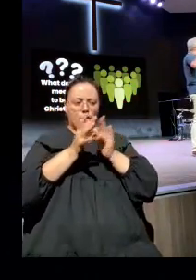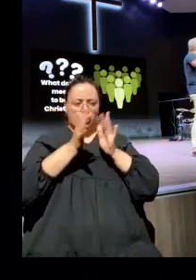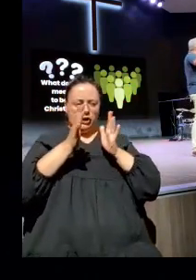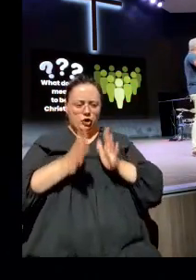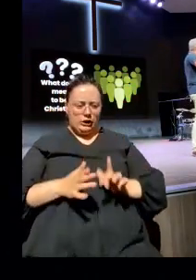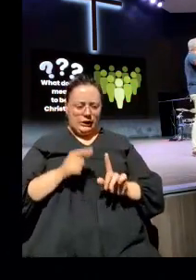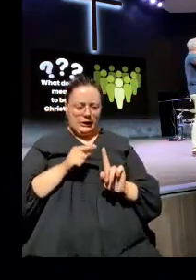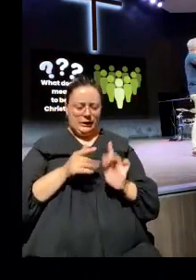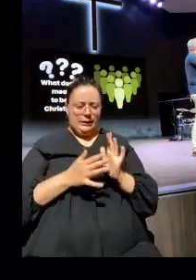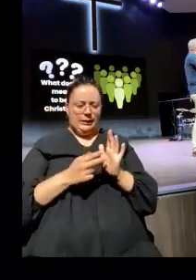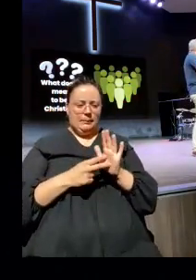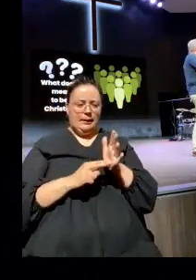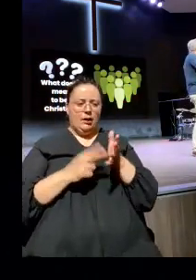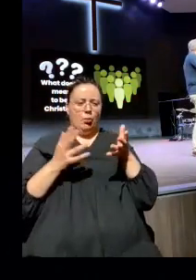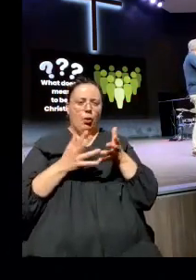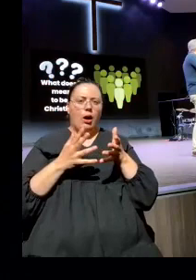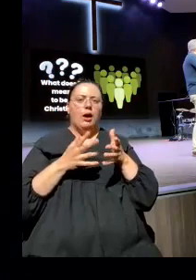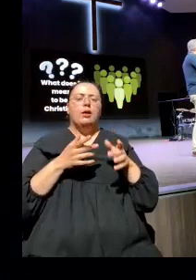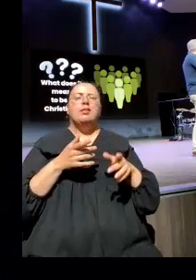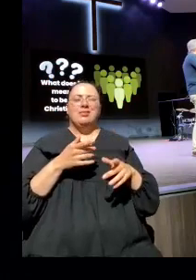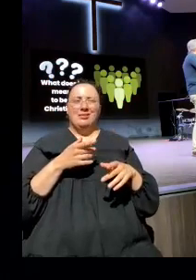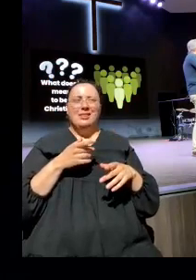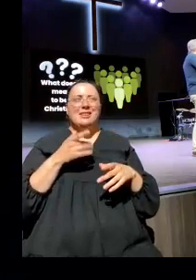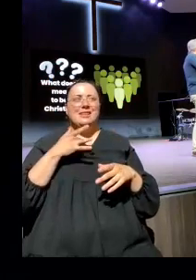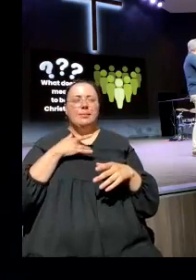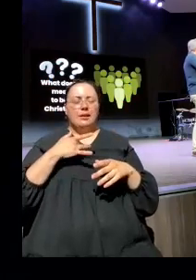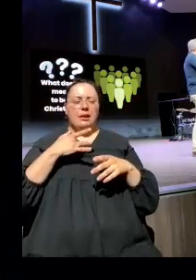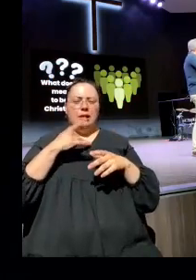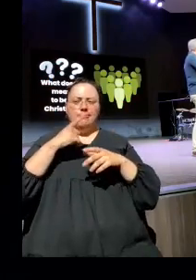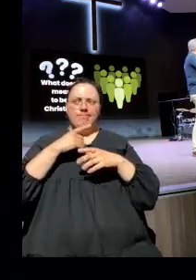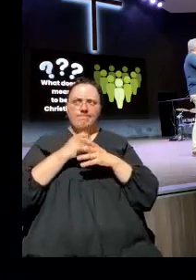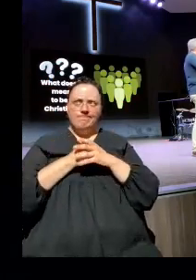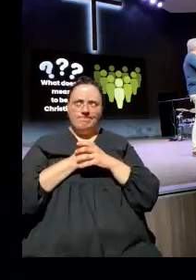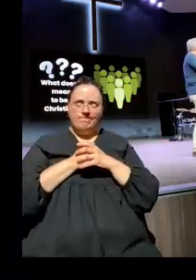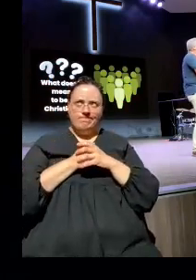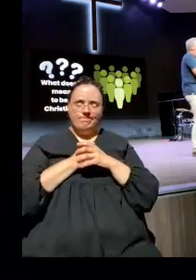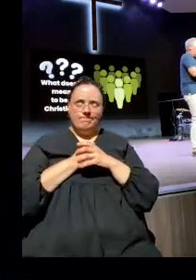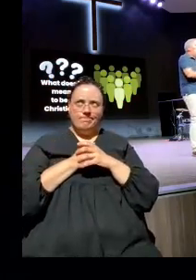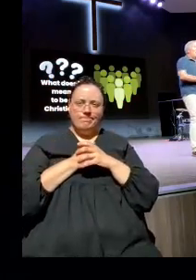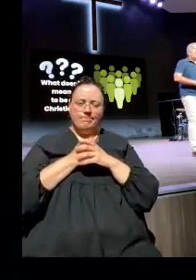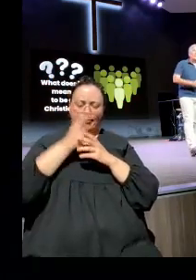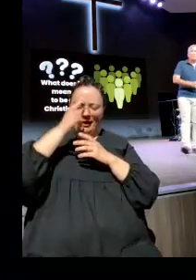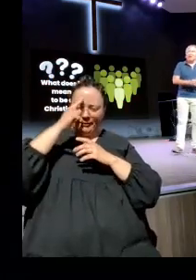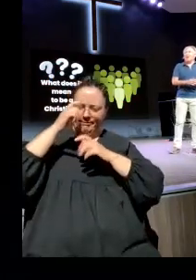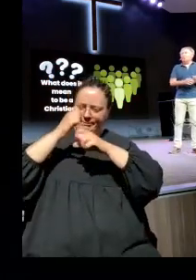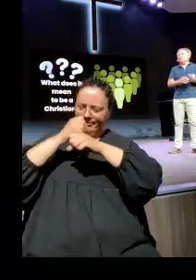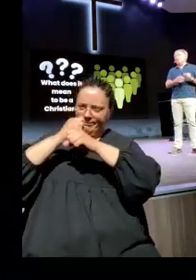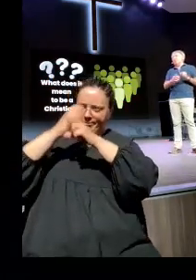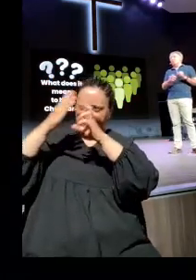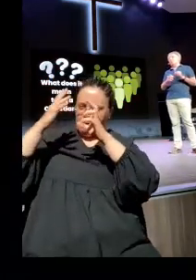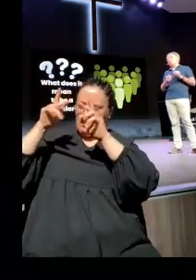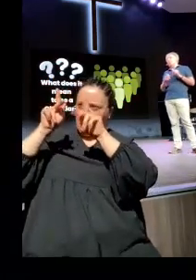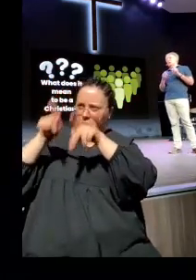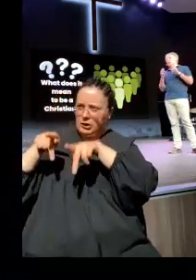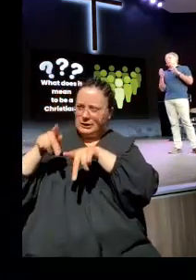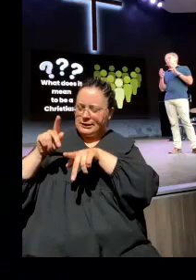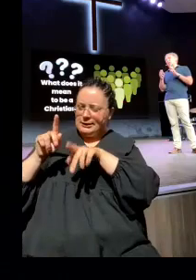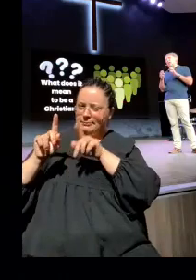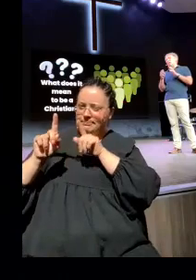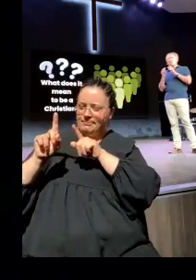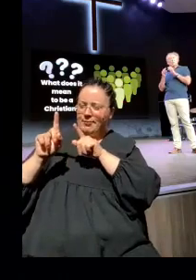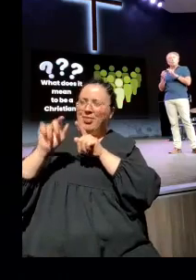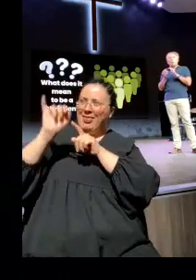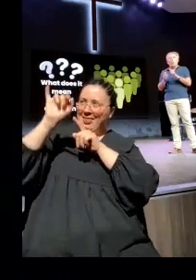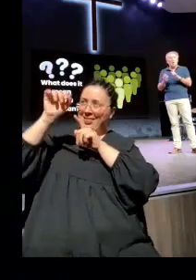an image of a person that they think of when they think of being a Christian. Sometimes that person, that image we have,